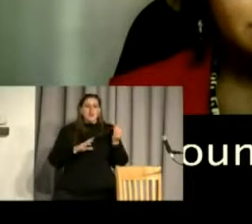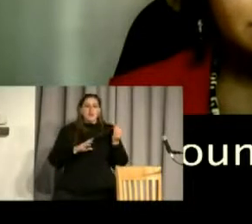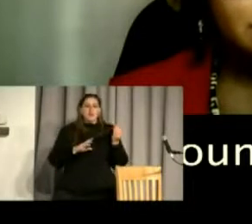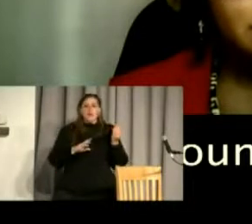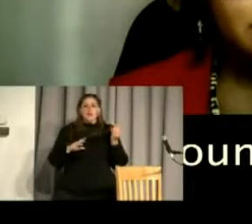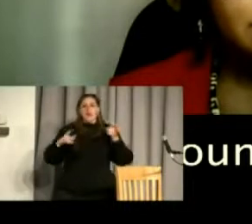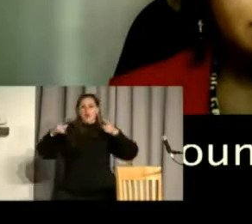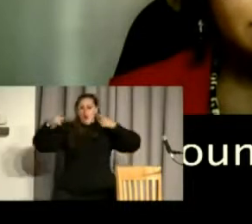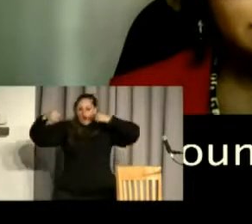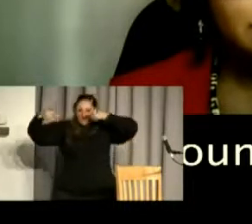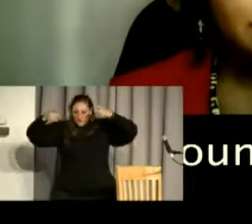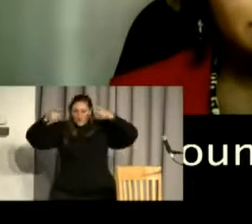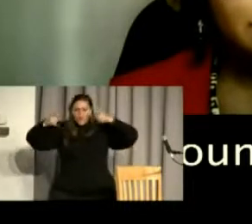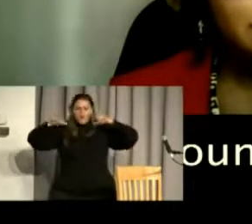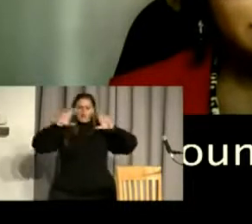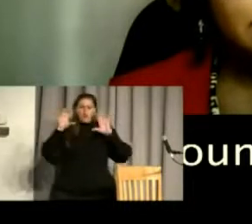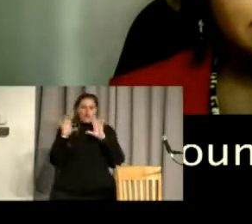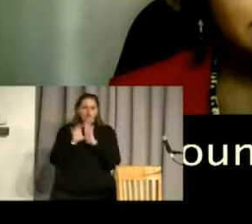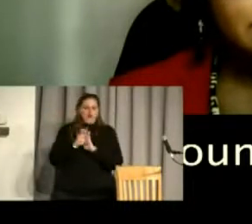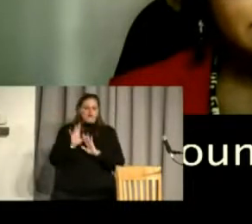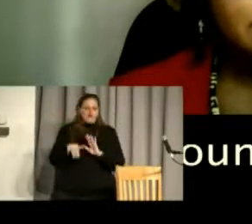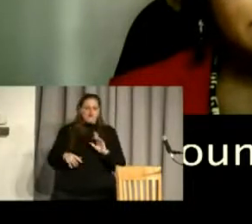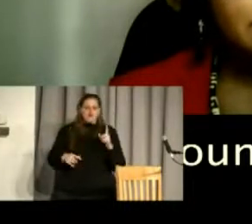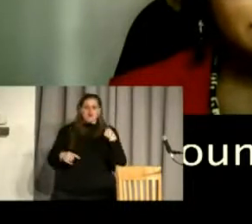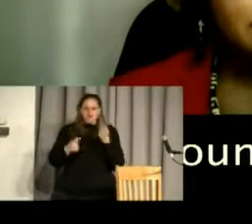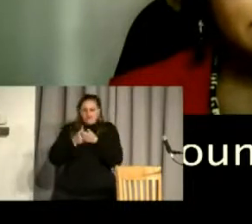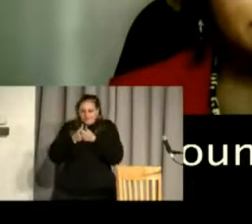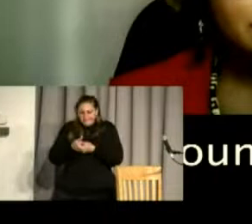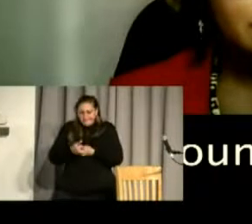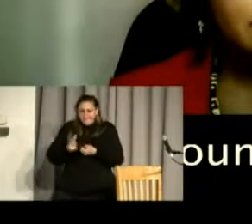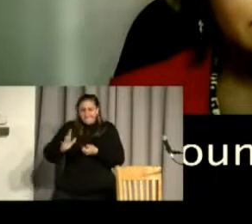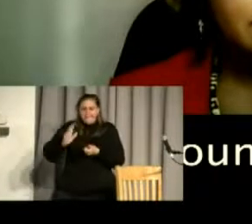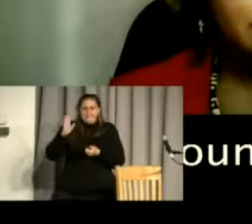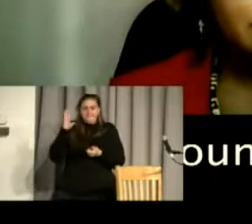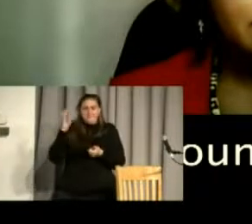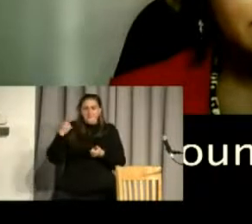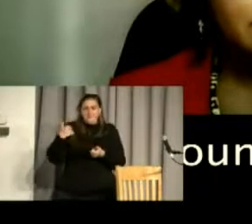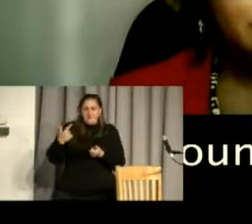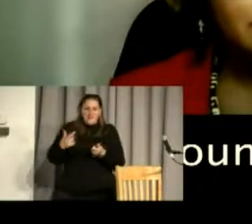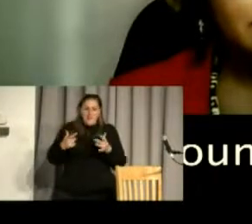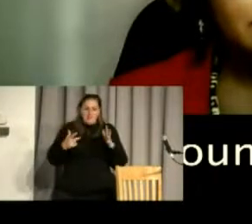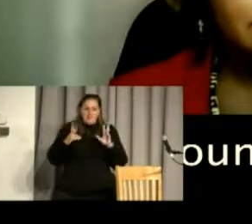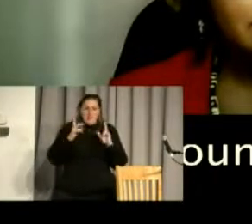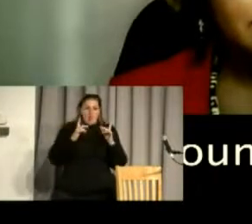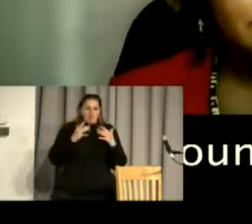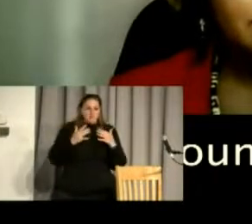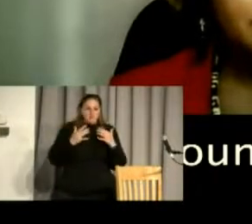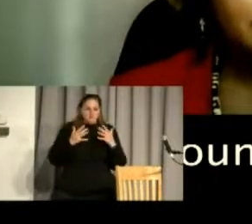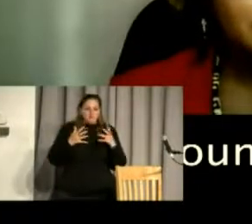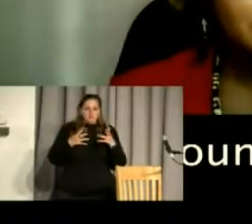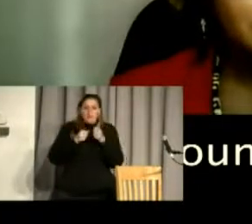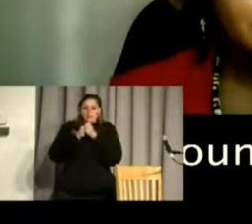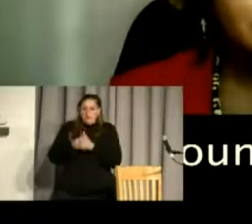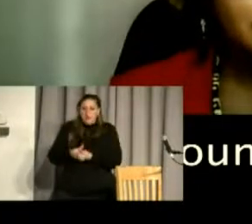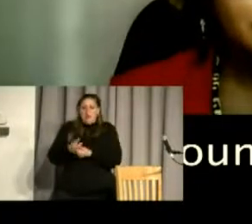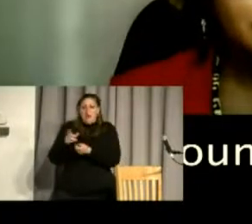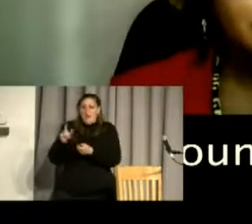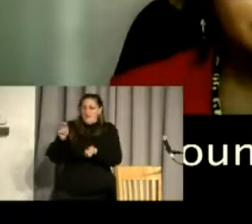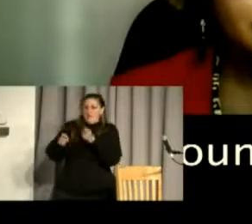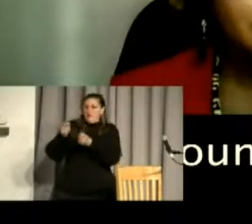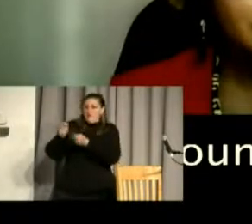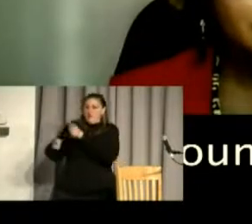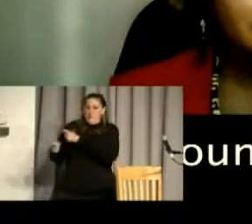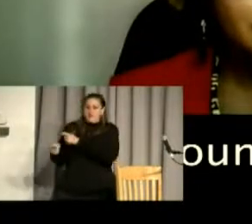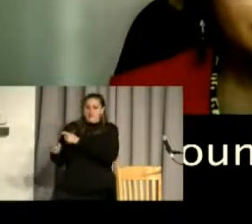aerial photographs, discerning traces of the past that have been left off of the maps, and also tracking the transformation and